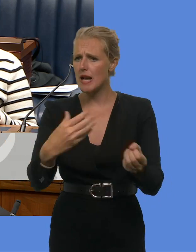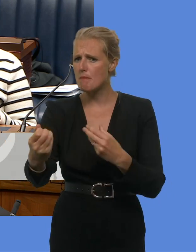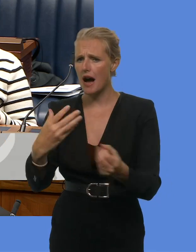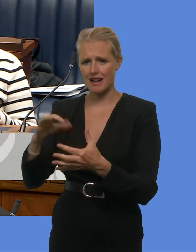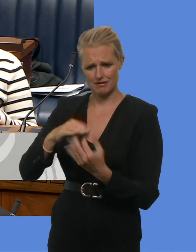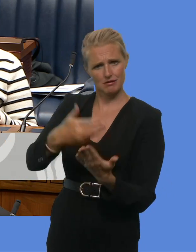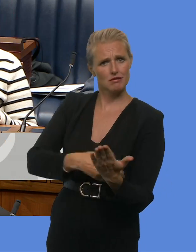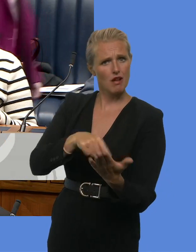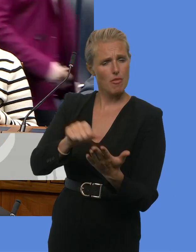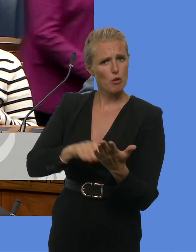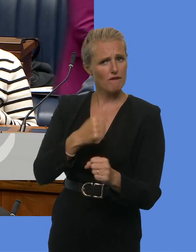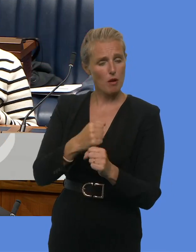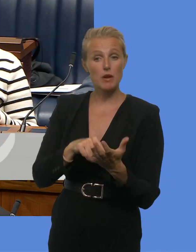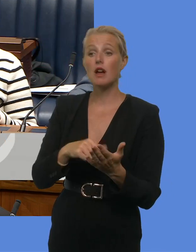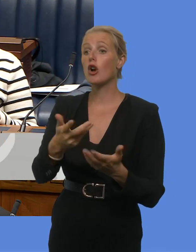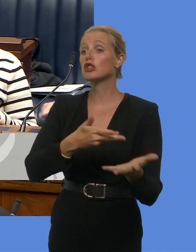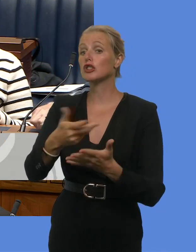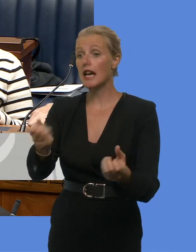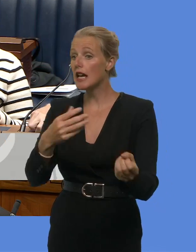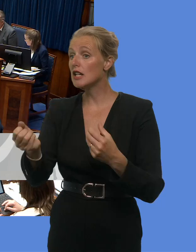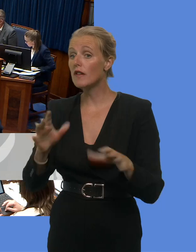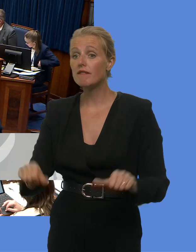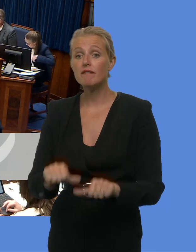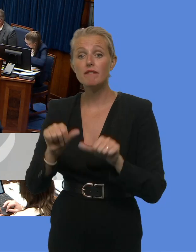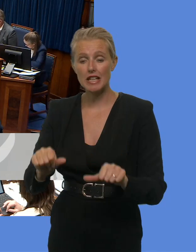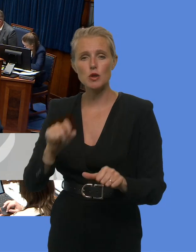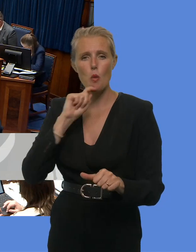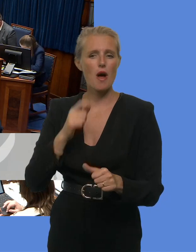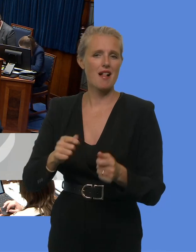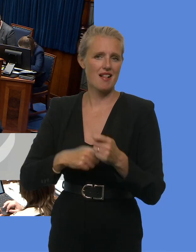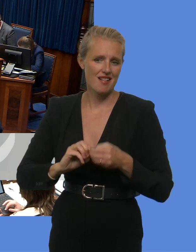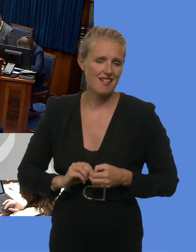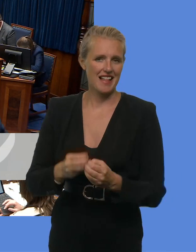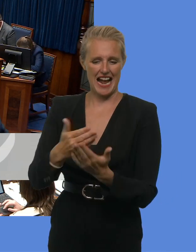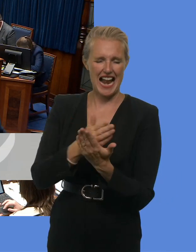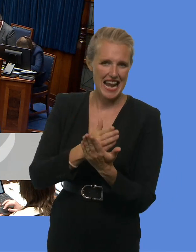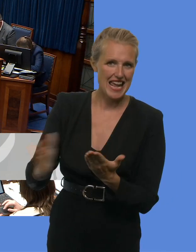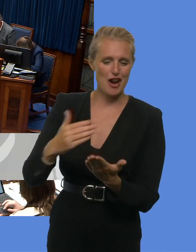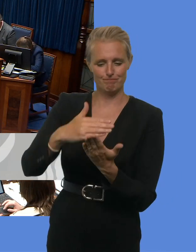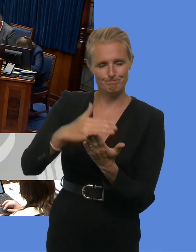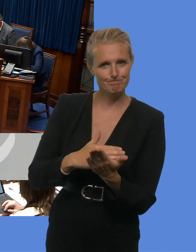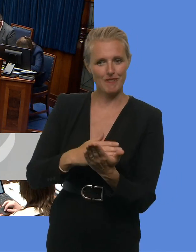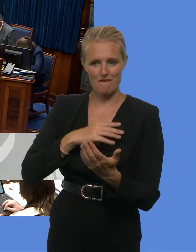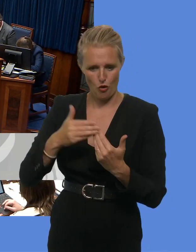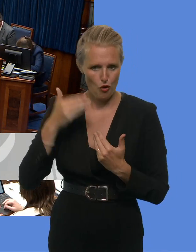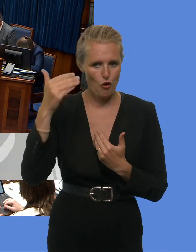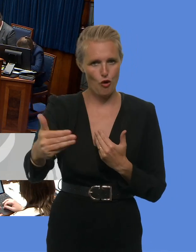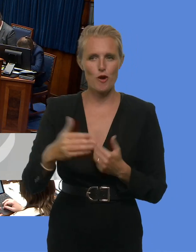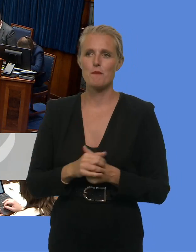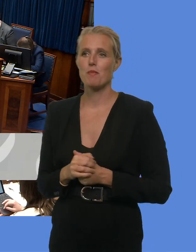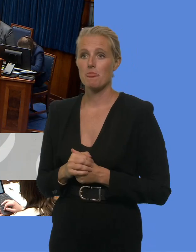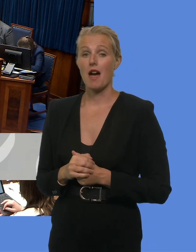period, we can agree a clear set of priorities for action. Mr. McAleer. Timing of my question is very